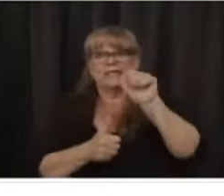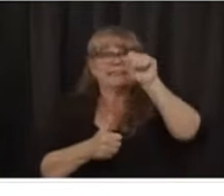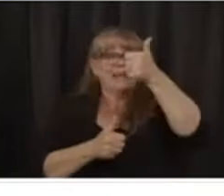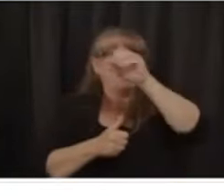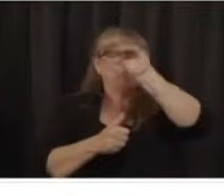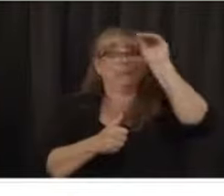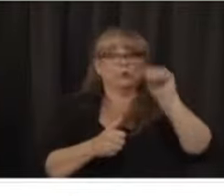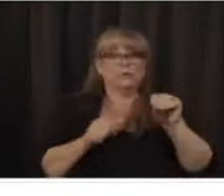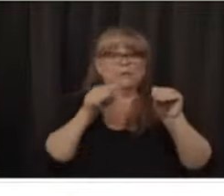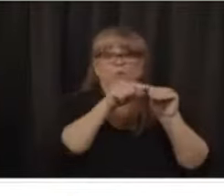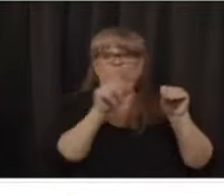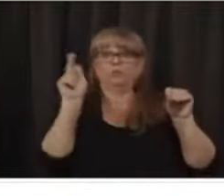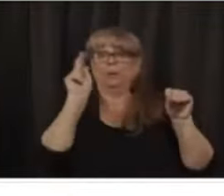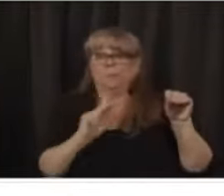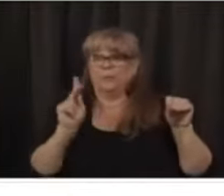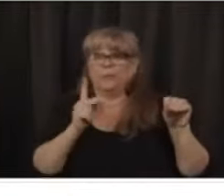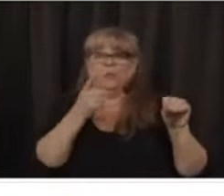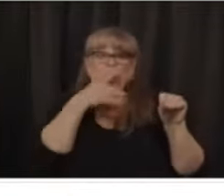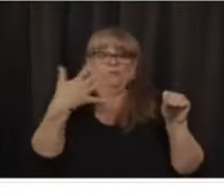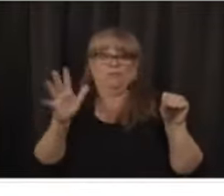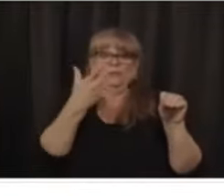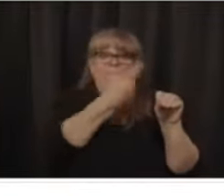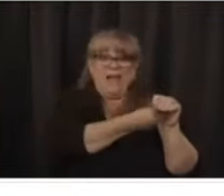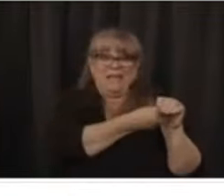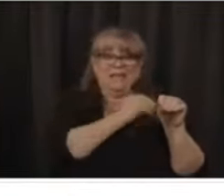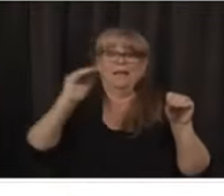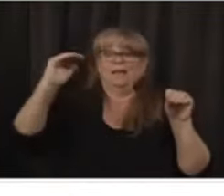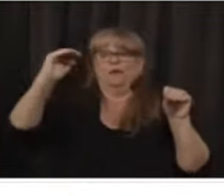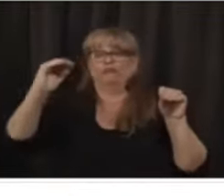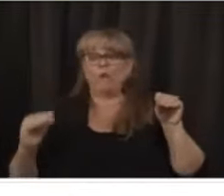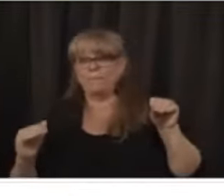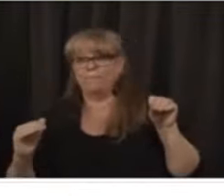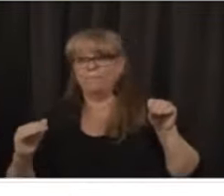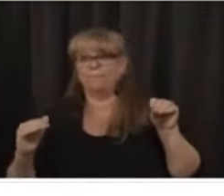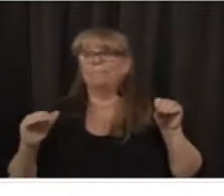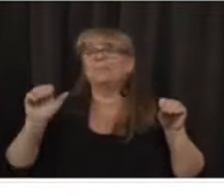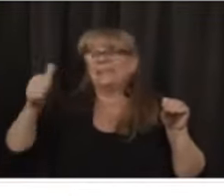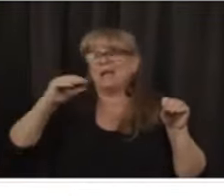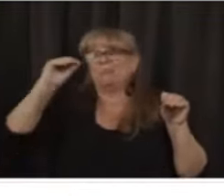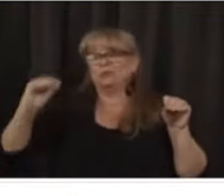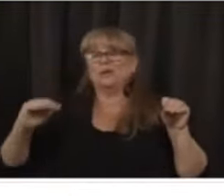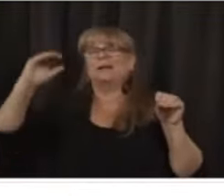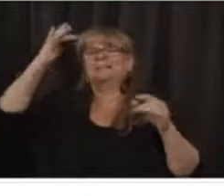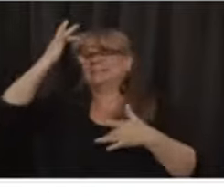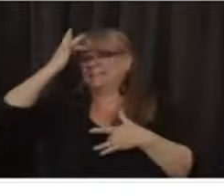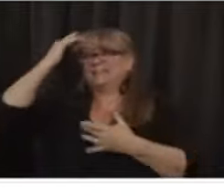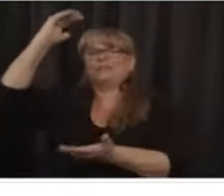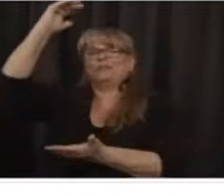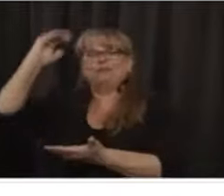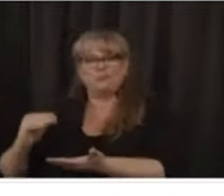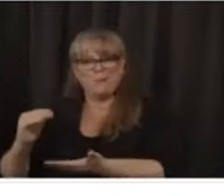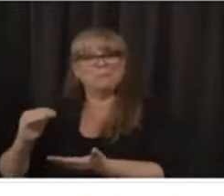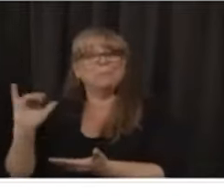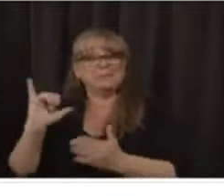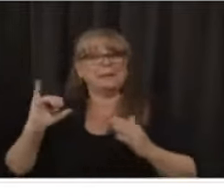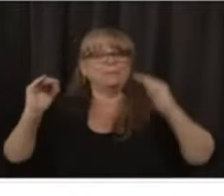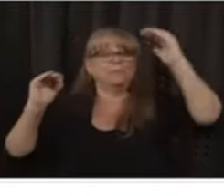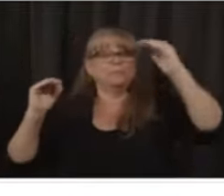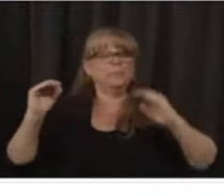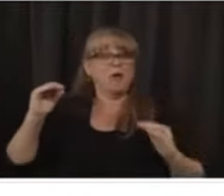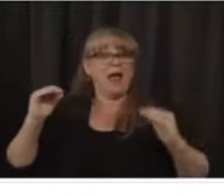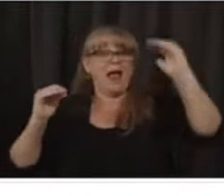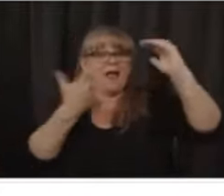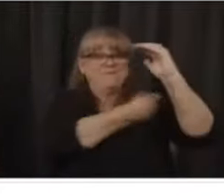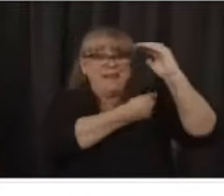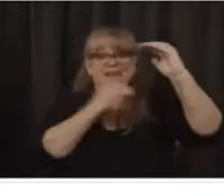see a correlated decrease in cases of 51 per 7-day case rate, so cumulative case rate per 100,000. Thank you.